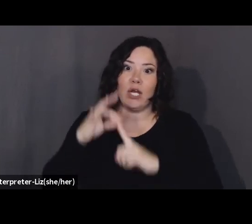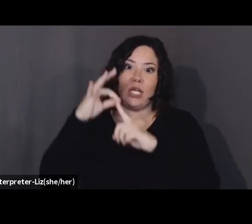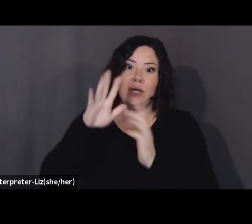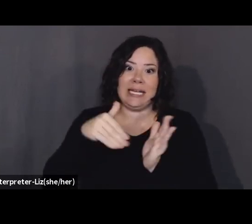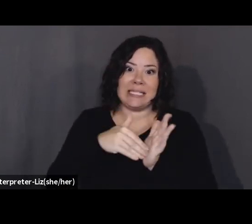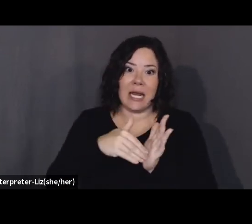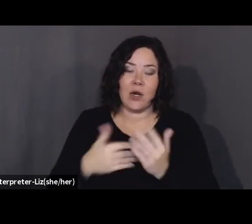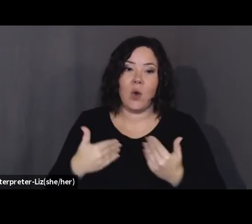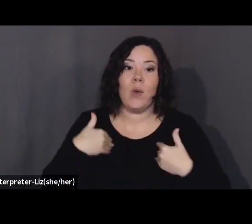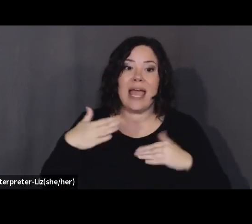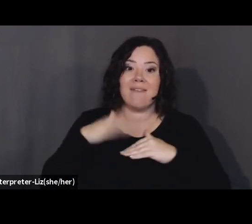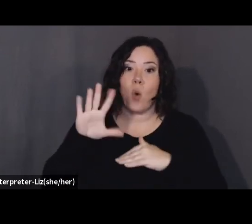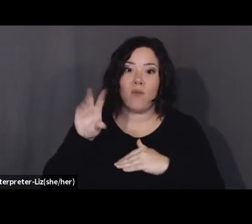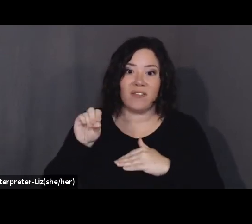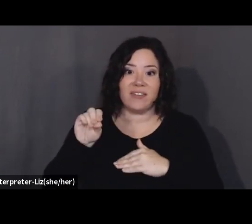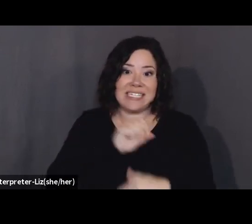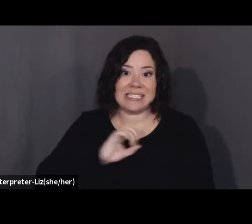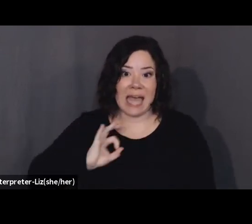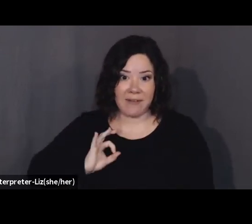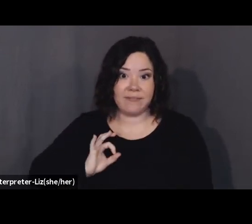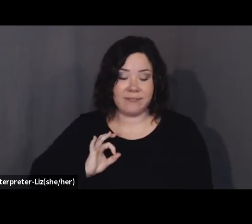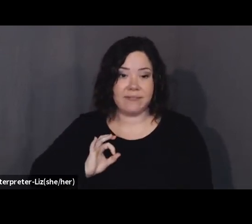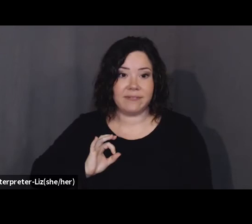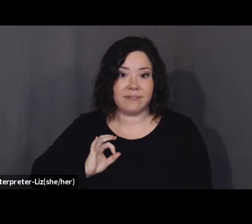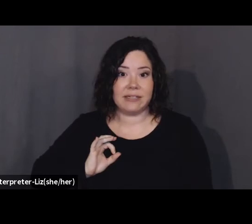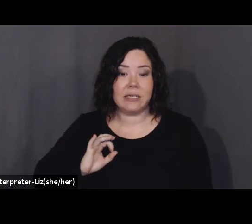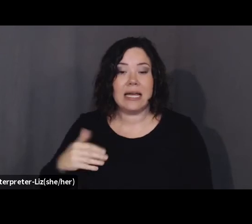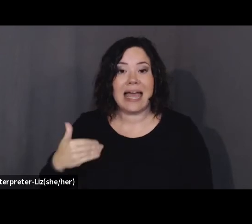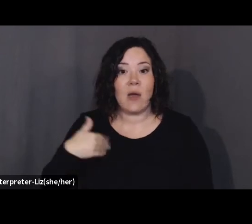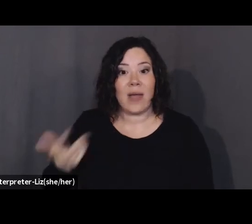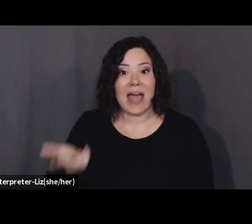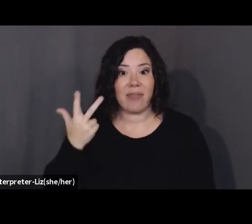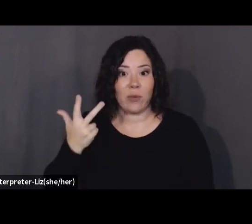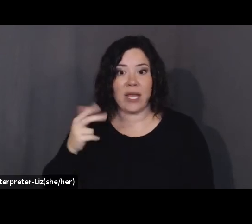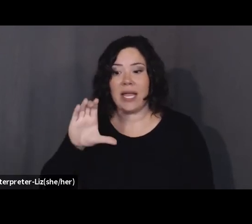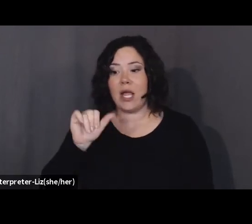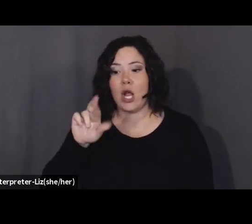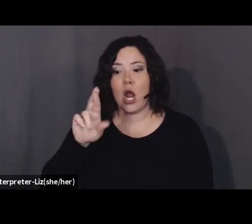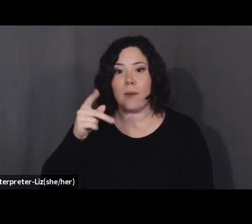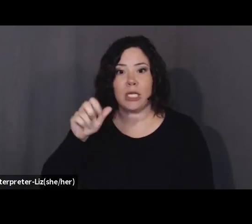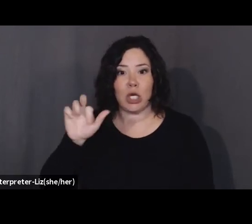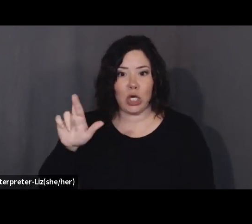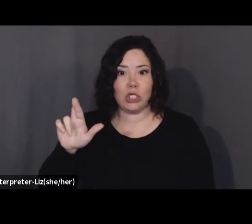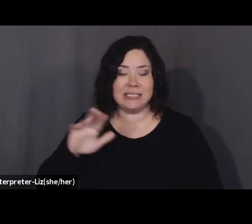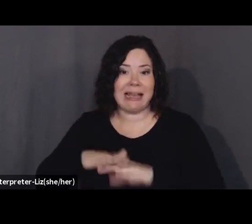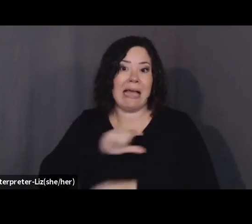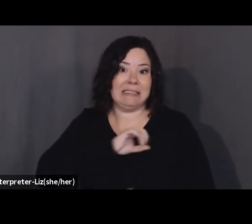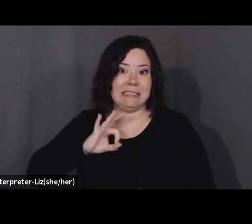over 50 staff, and we actually have 3 carpenters on our staff here at our